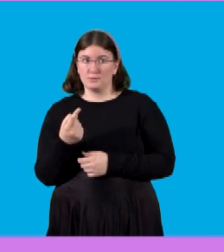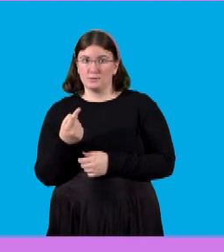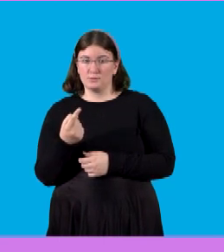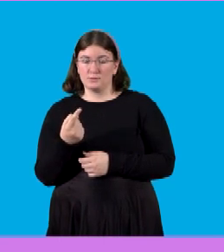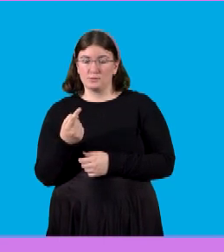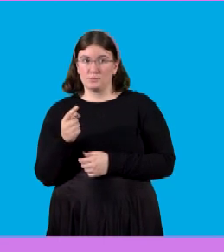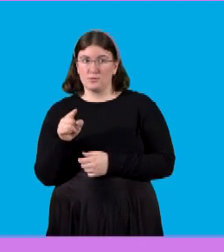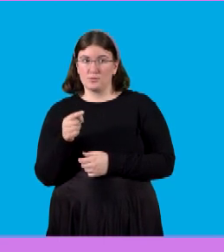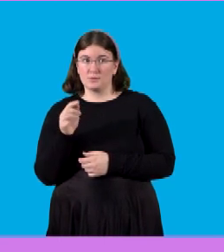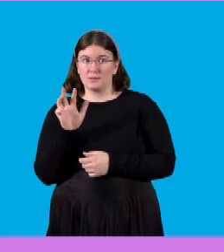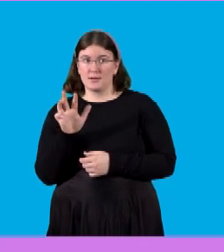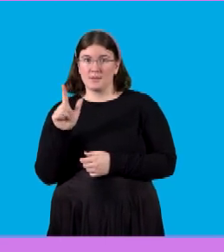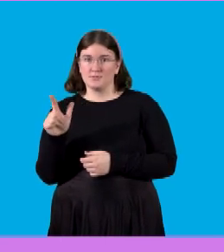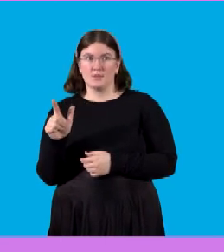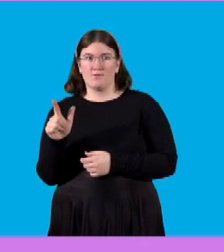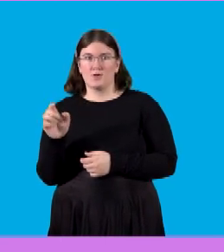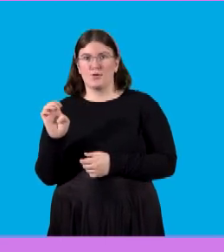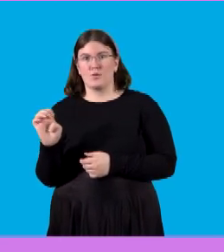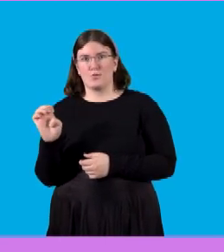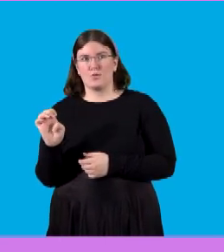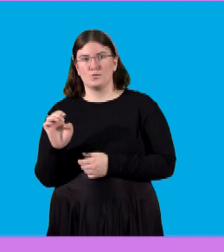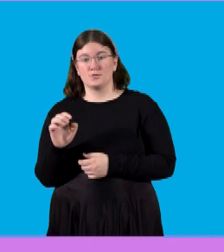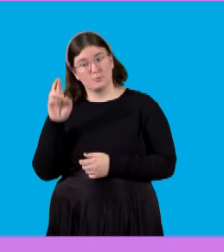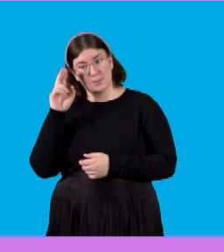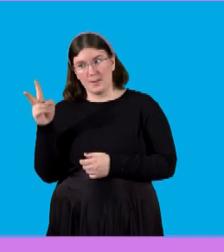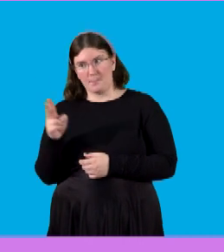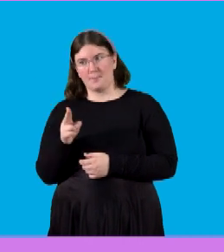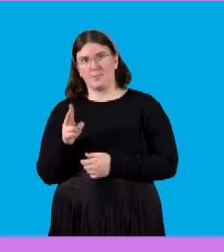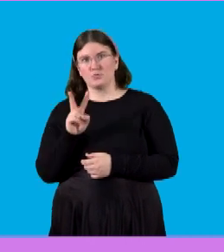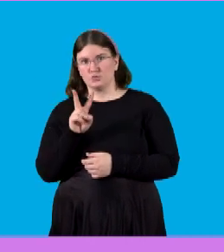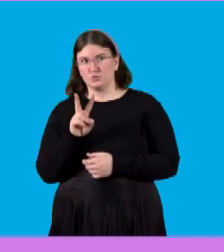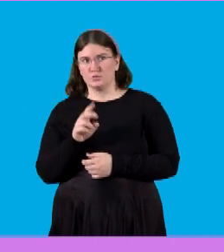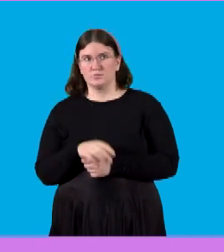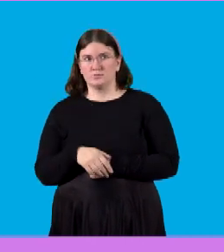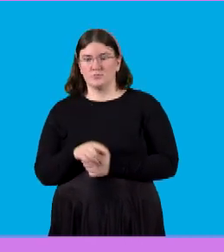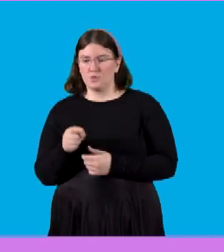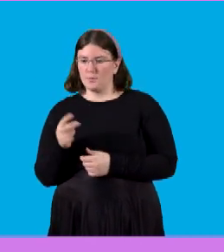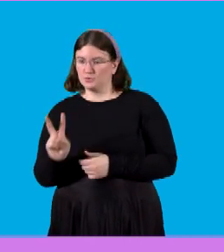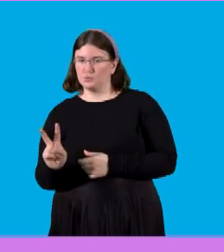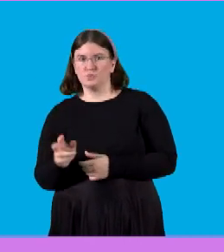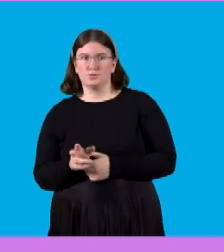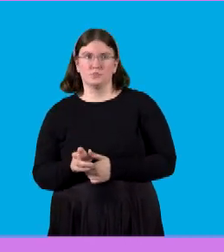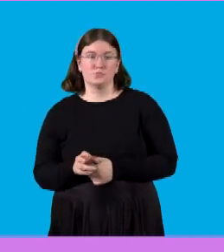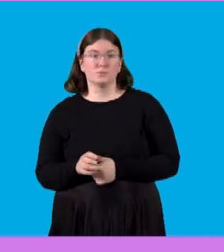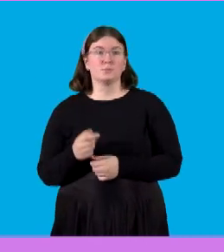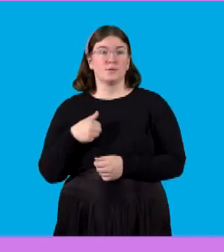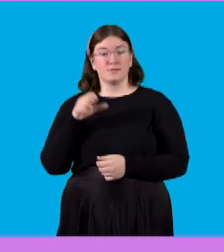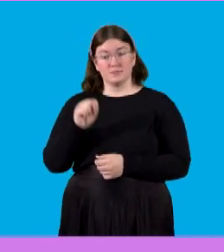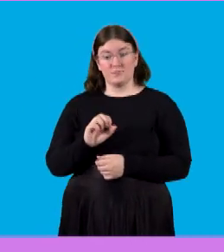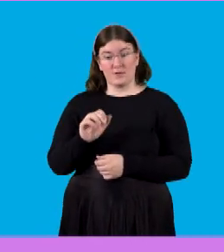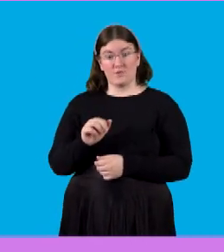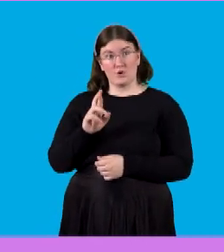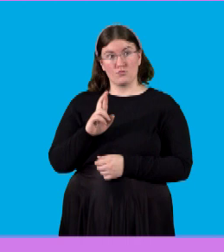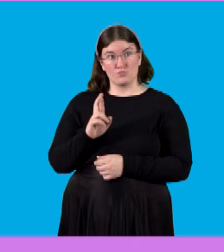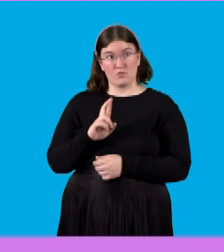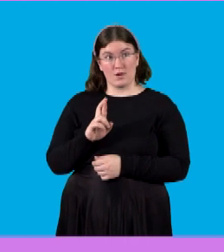off again to 2 decimal places, 97 euros. Okay, are we fine with that? Took my South African rand,